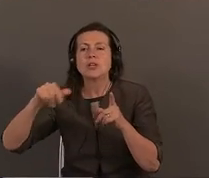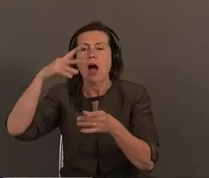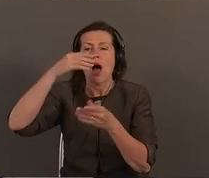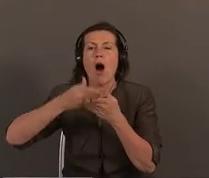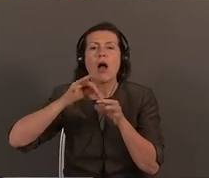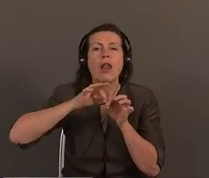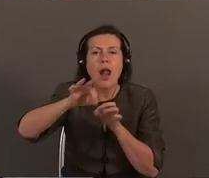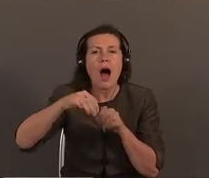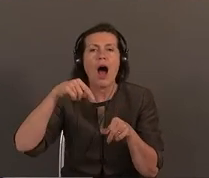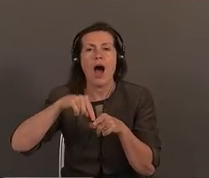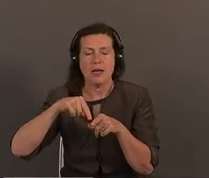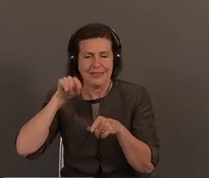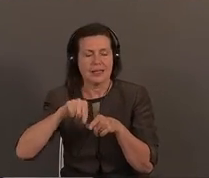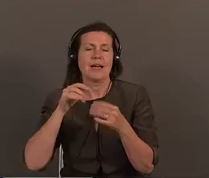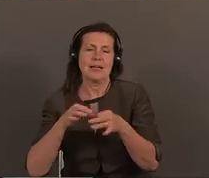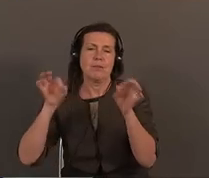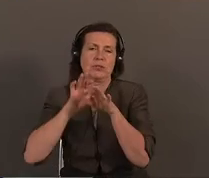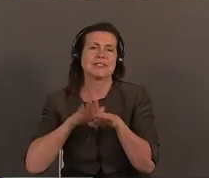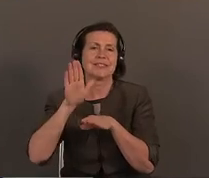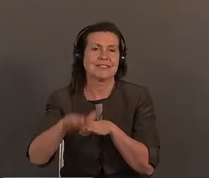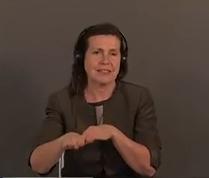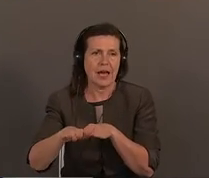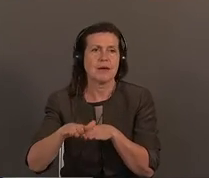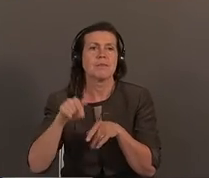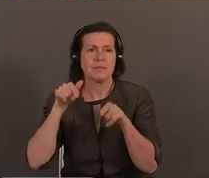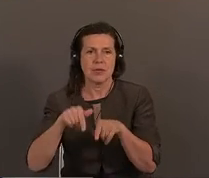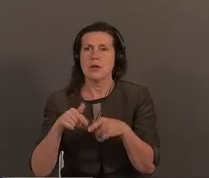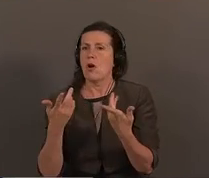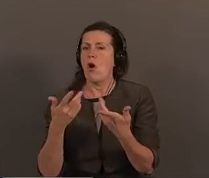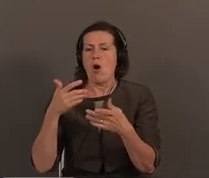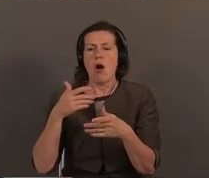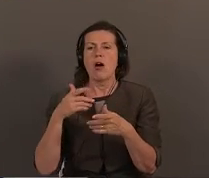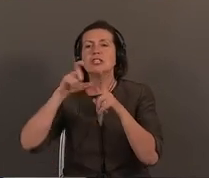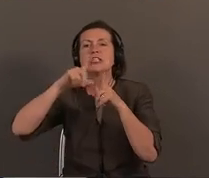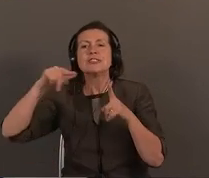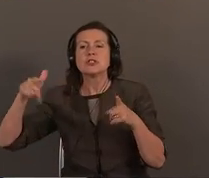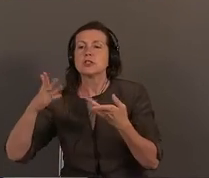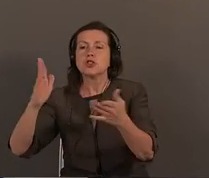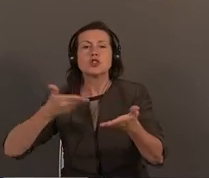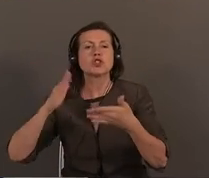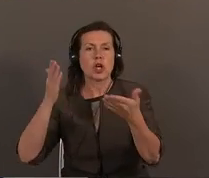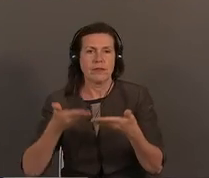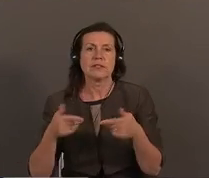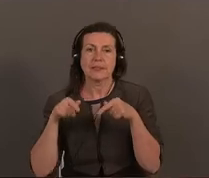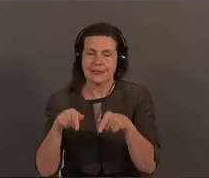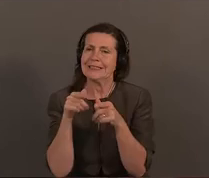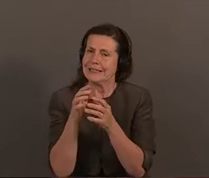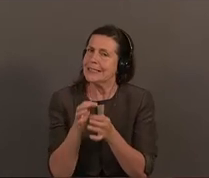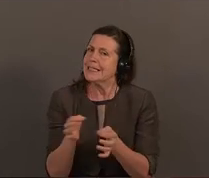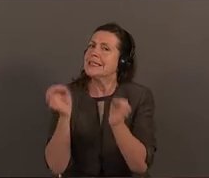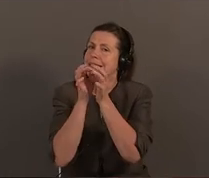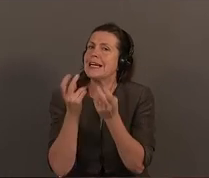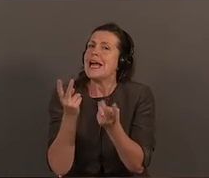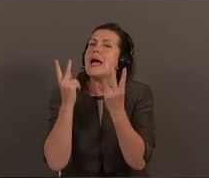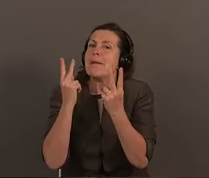is also a very important step to have consumer trust for the online market. So we welcome that very much. There's an